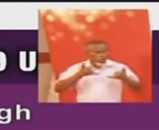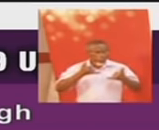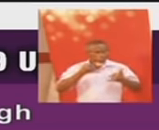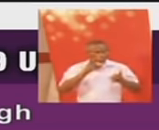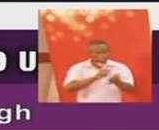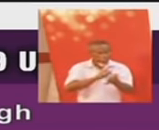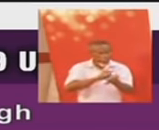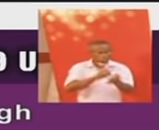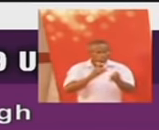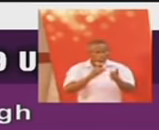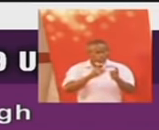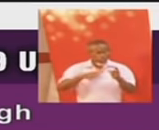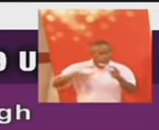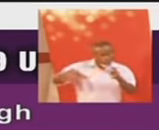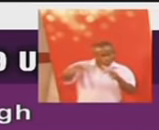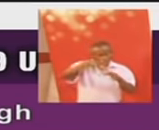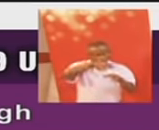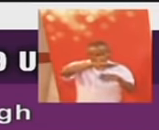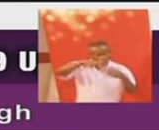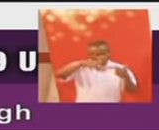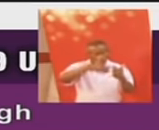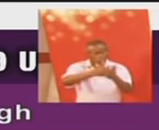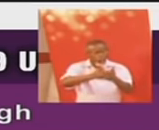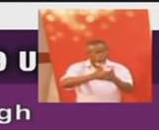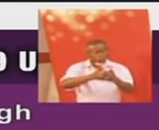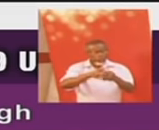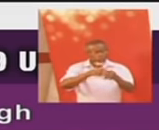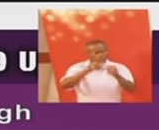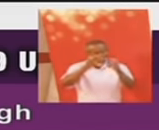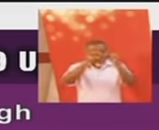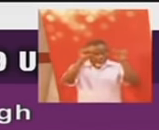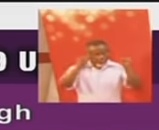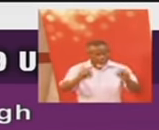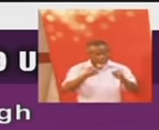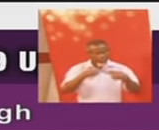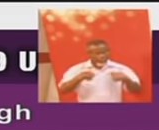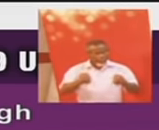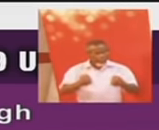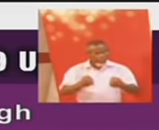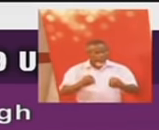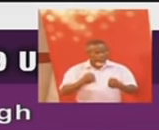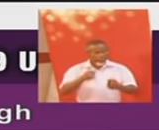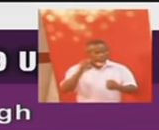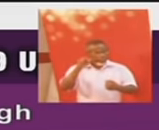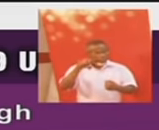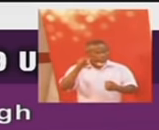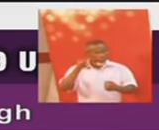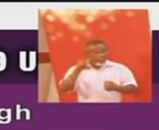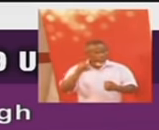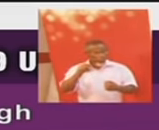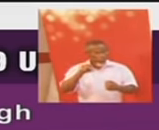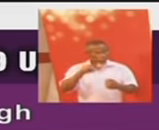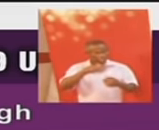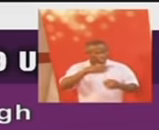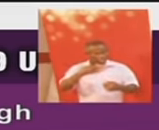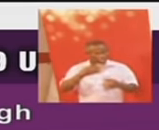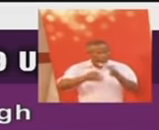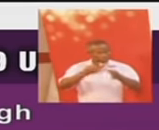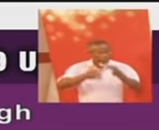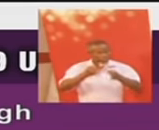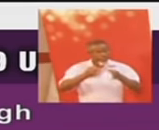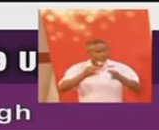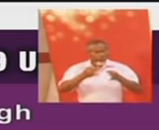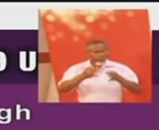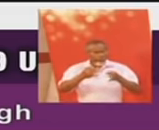alongside with them? What is the procedure when you put young doctors in health institutions throughout Trinidad? And I didn't get